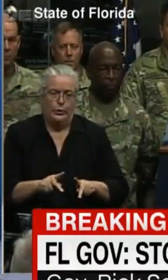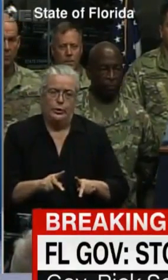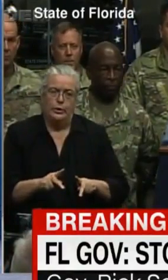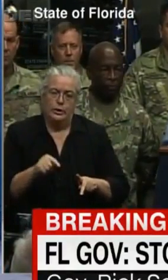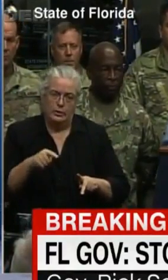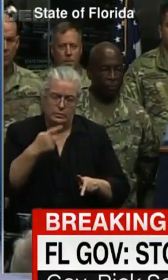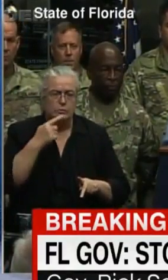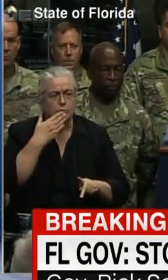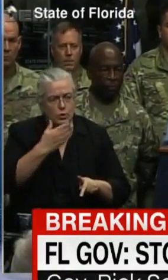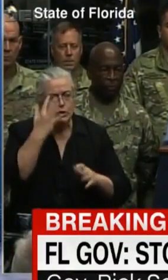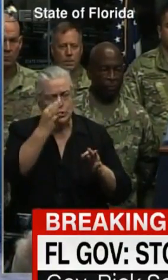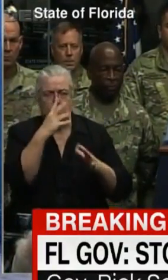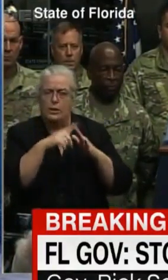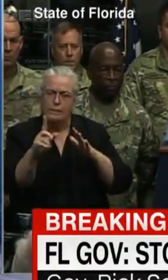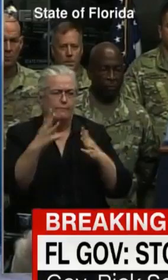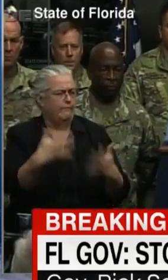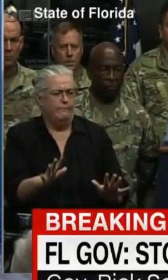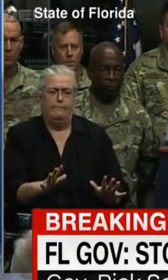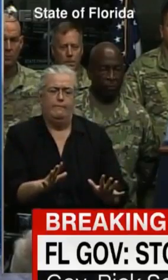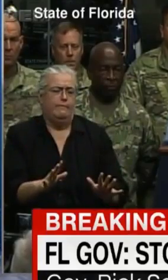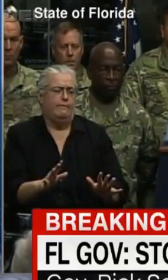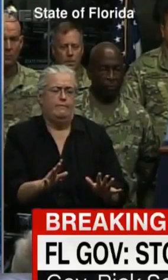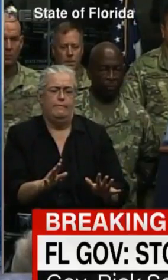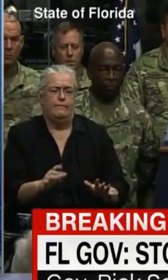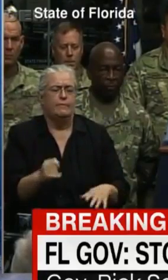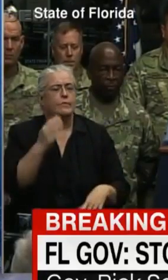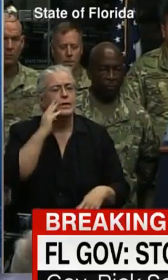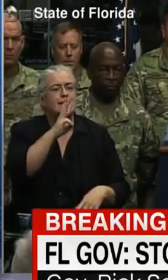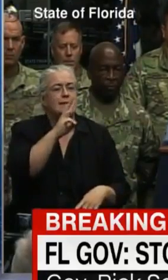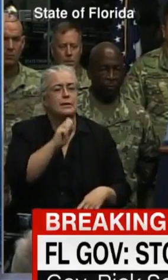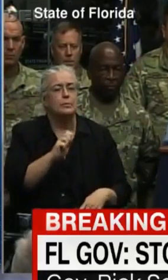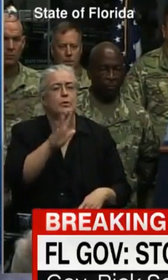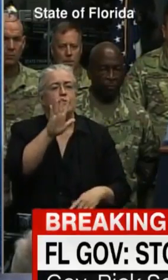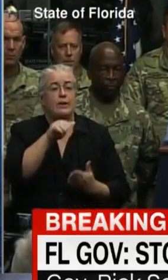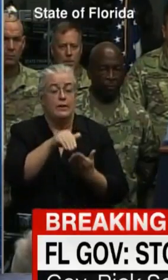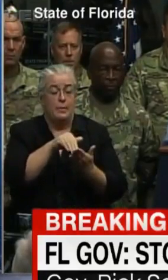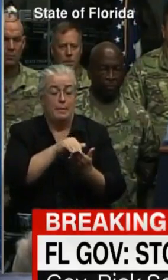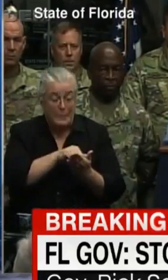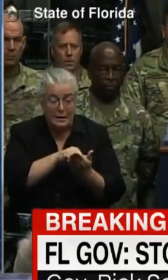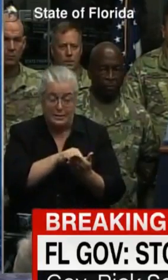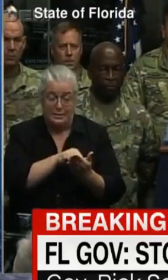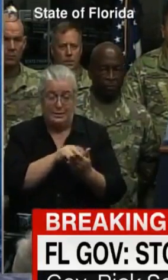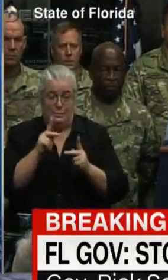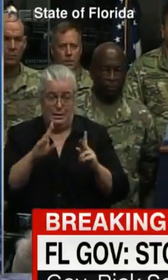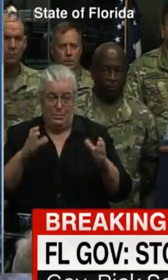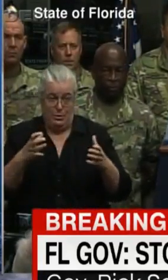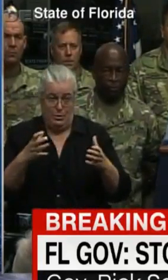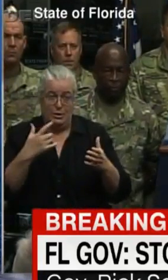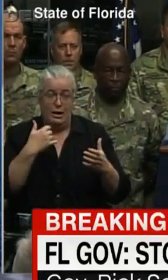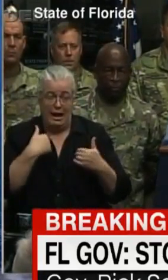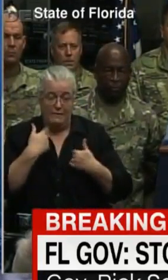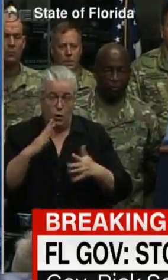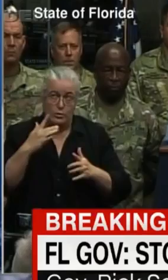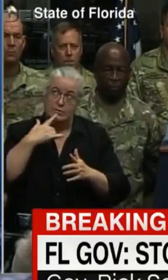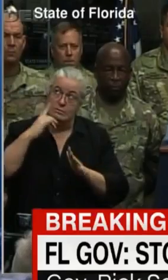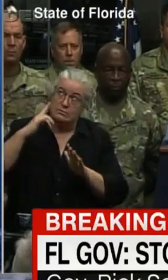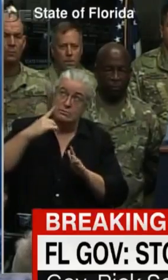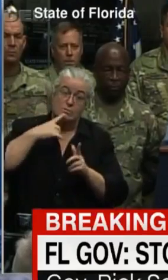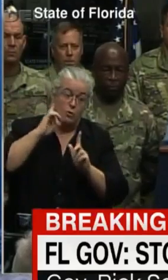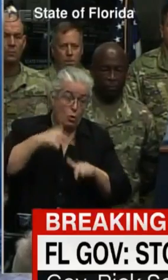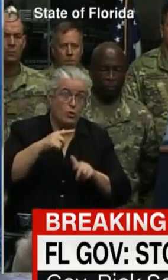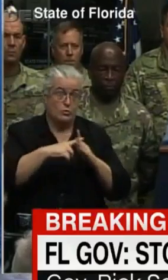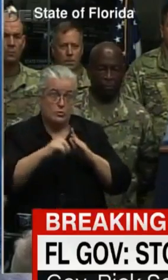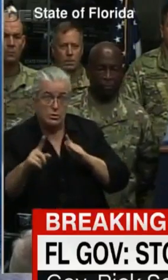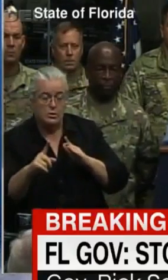Evacuations are in place in areas across the state. More than 6.5 million Floridians have been ordered to evacuate. Do not put yourself or your